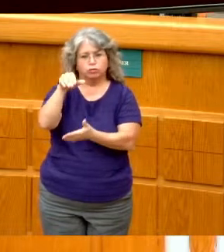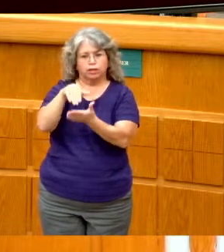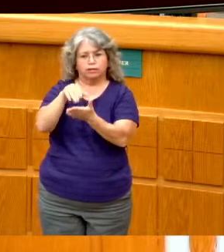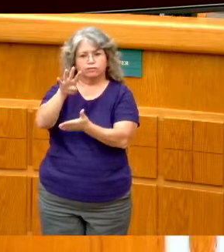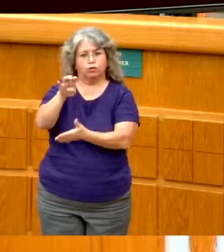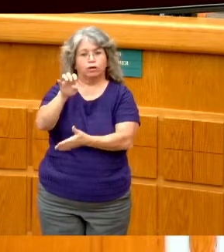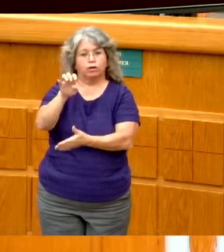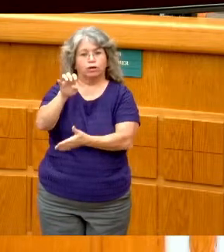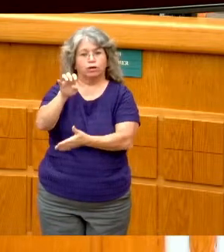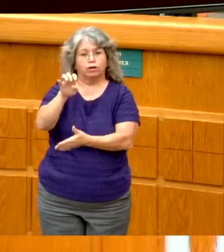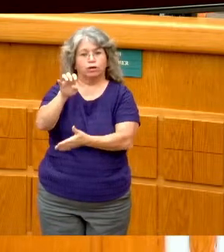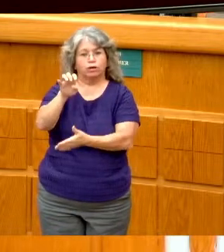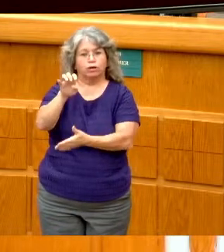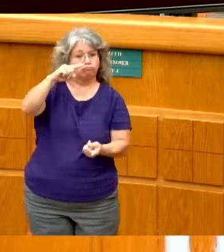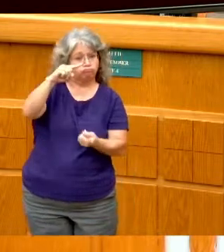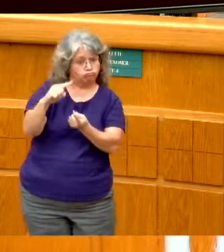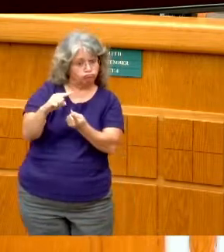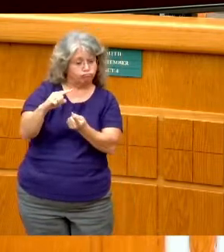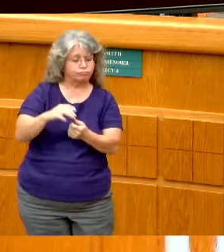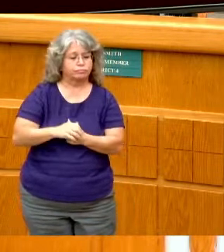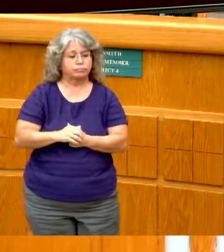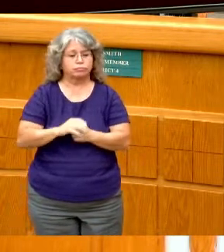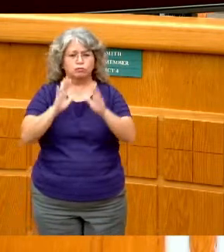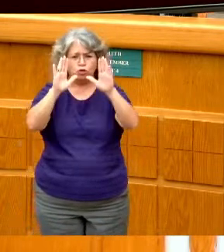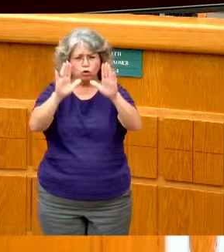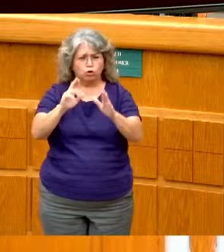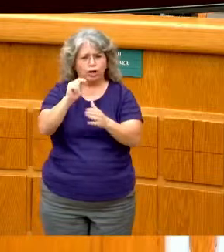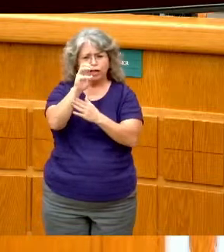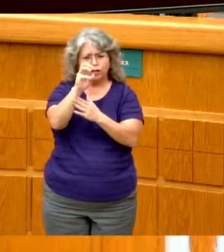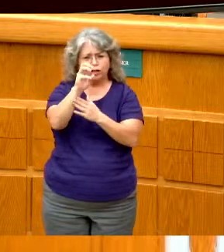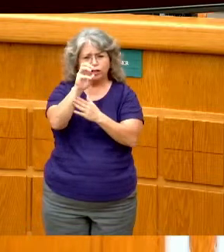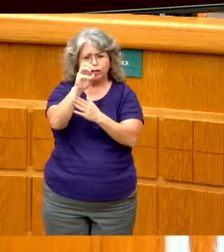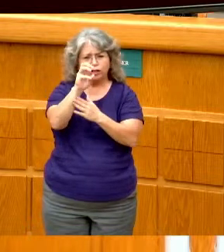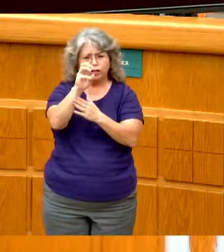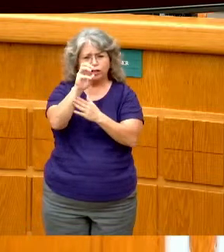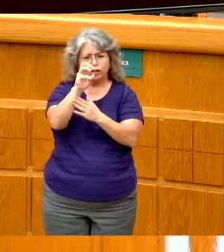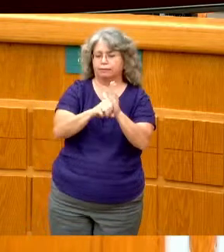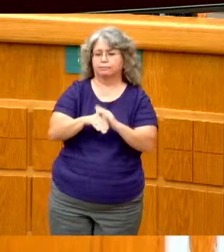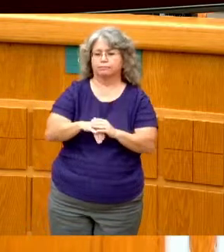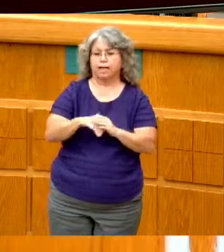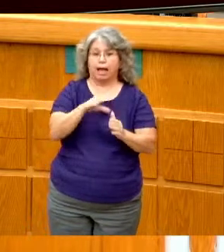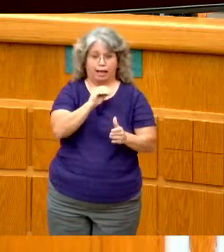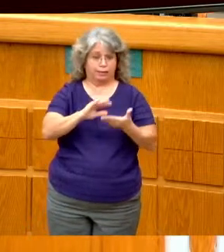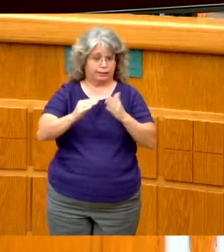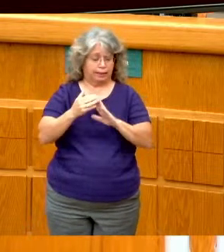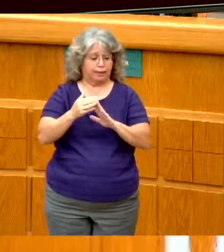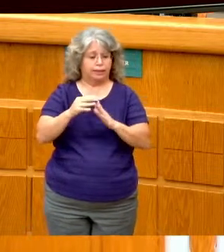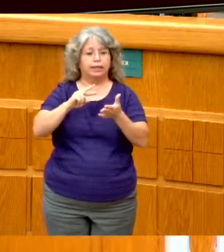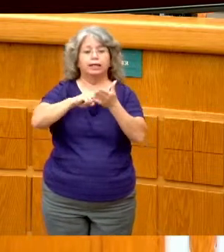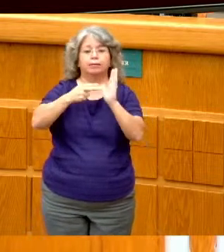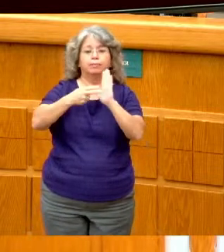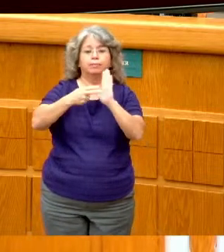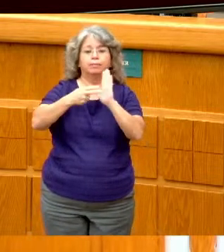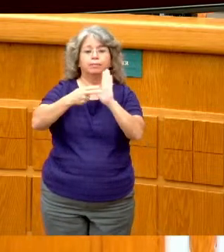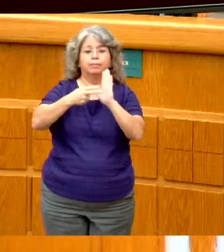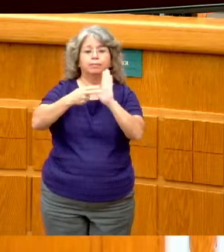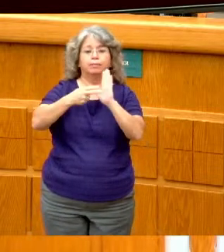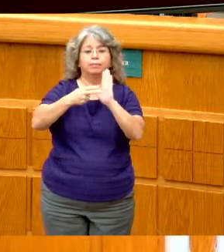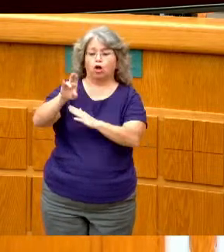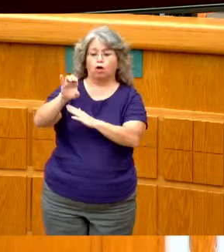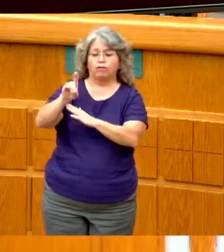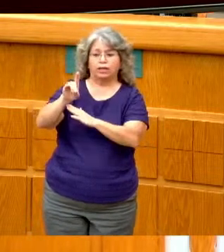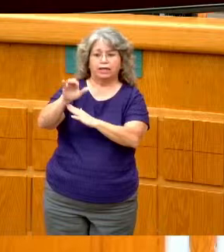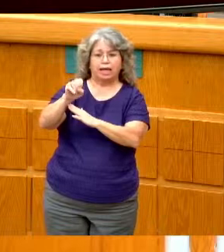2,456. This is great news for our state and our city. This means that COVID cases are decreasing. Deaths